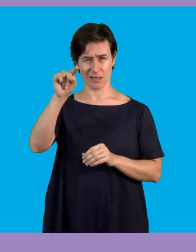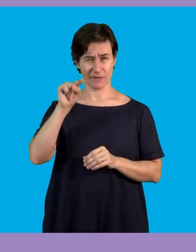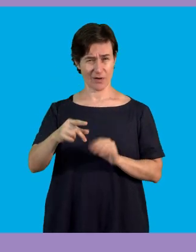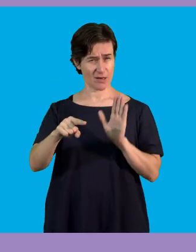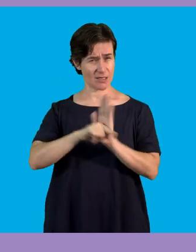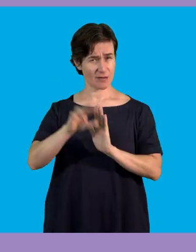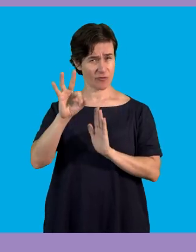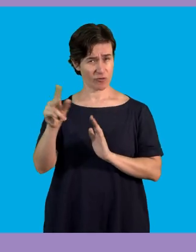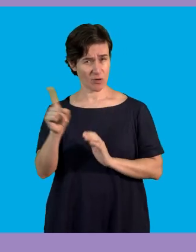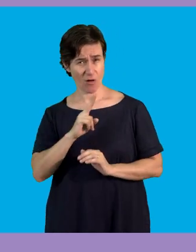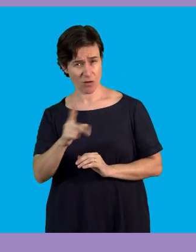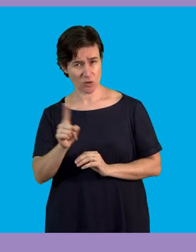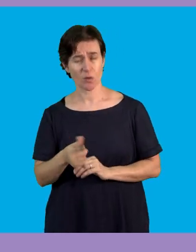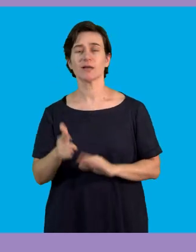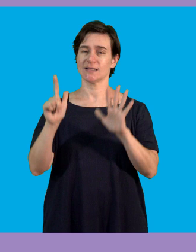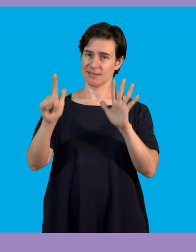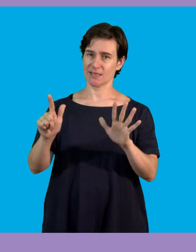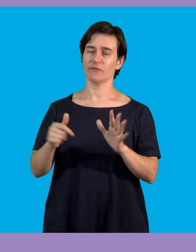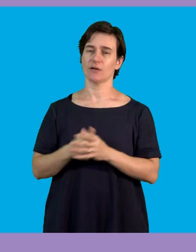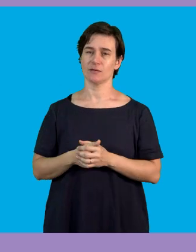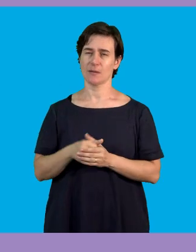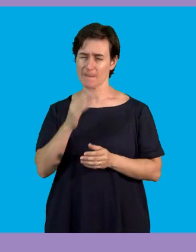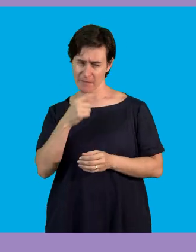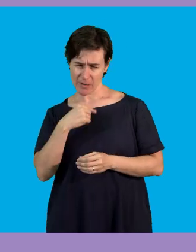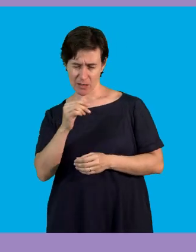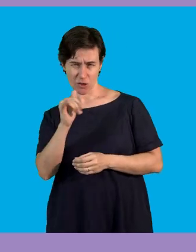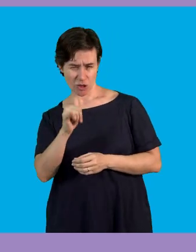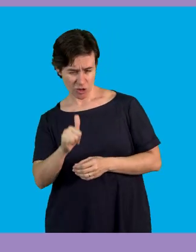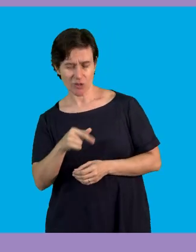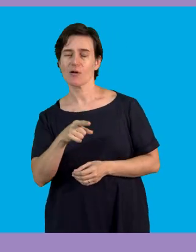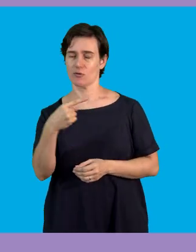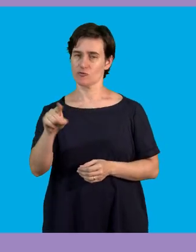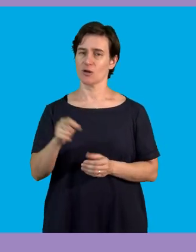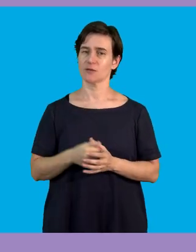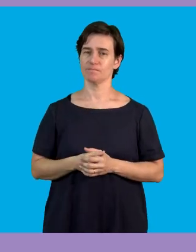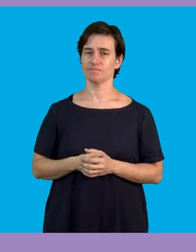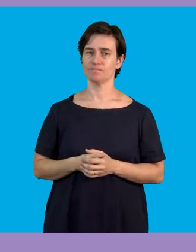negative 3 would give us 7 if we are to check the answer.